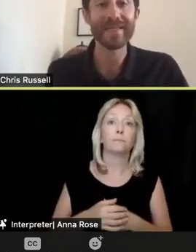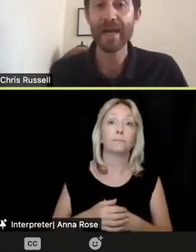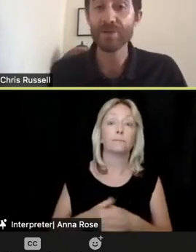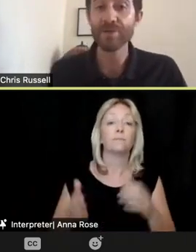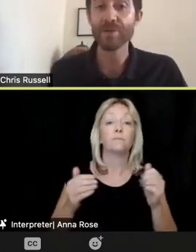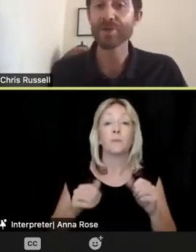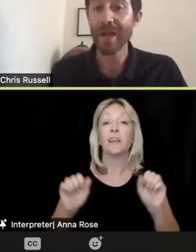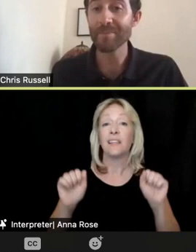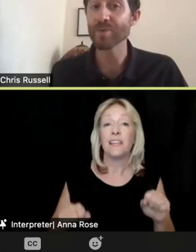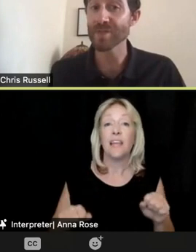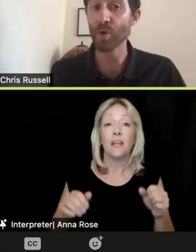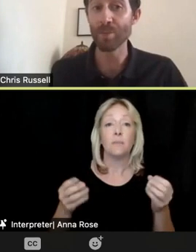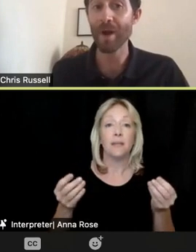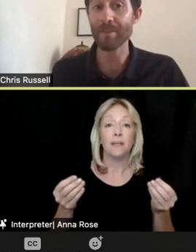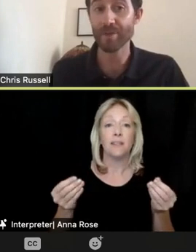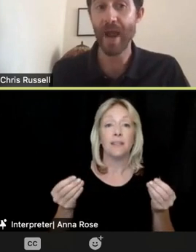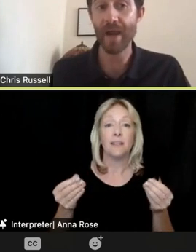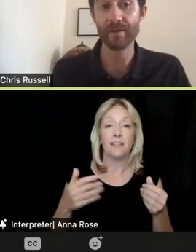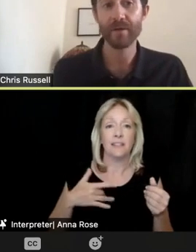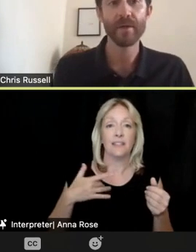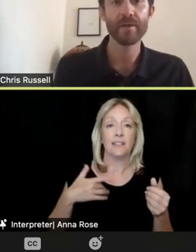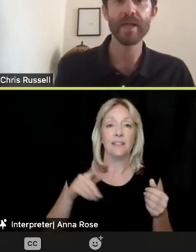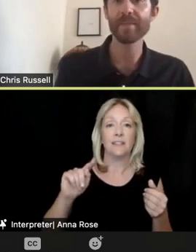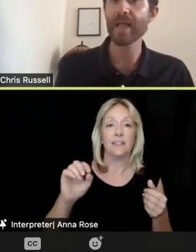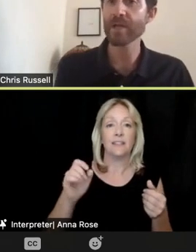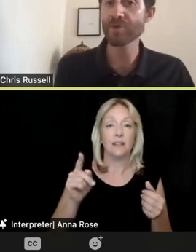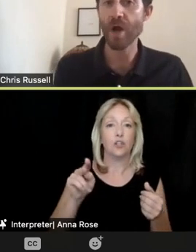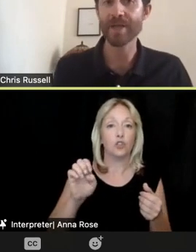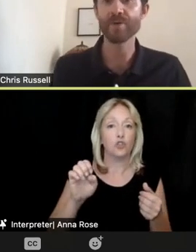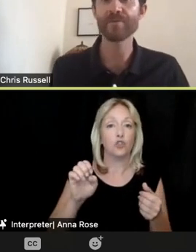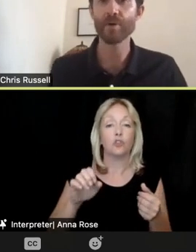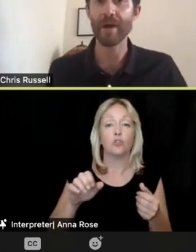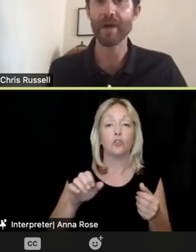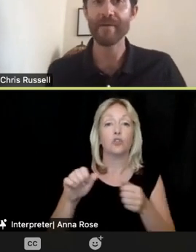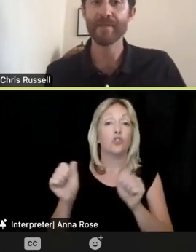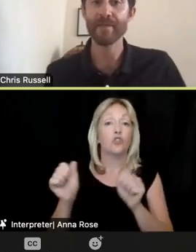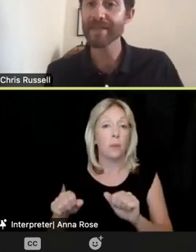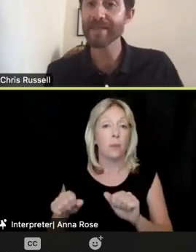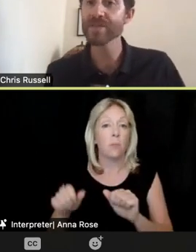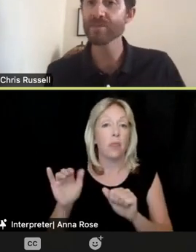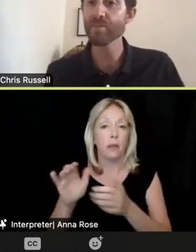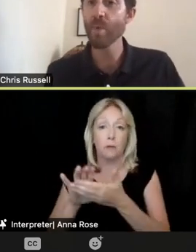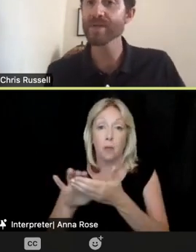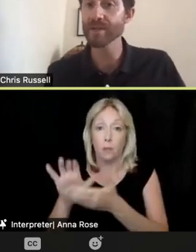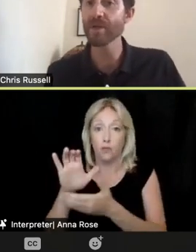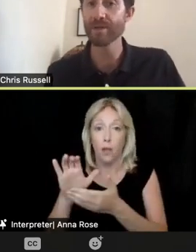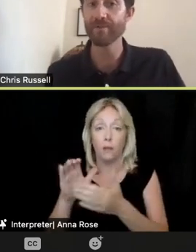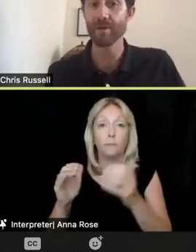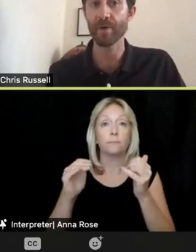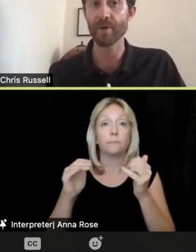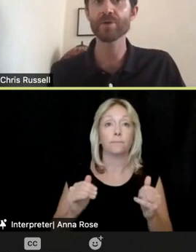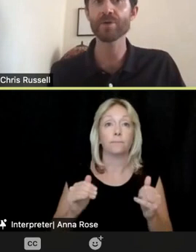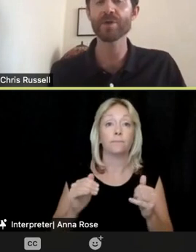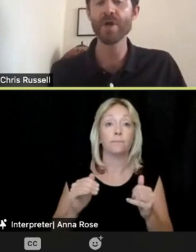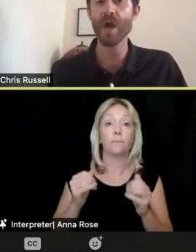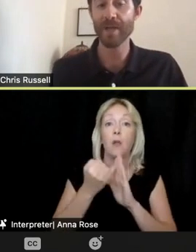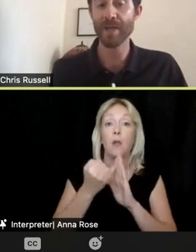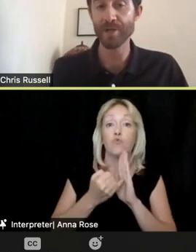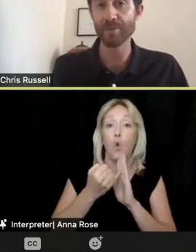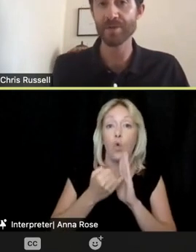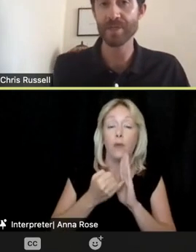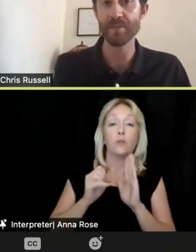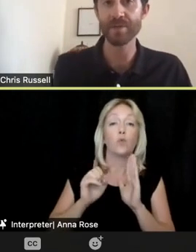They could be textures or shapes, which is a little more abstract. They could be line drawings or photographs, and that's where it's a little different. We don't usually